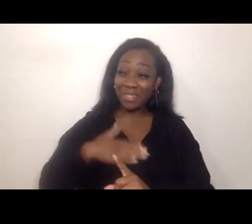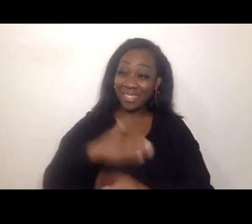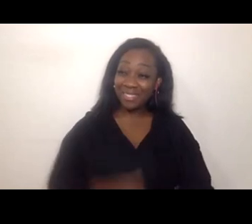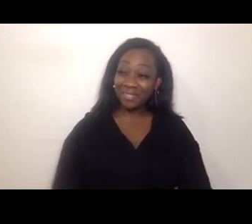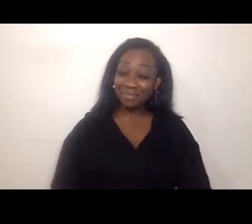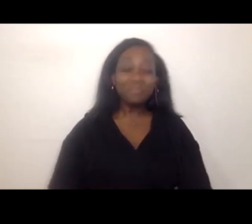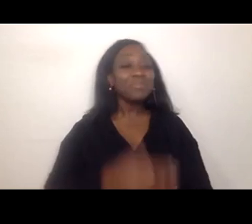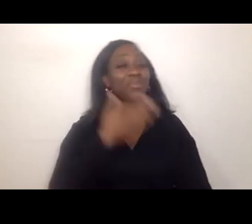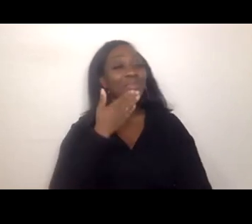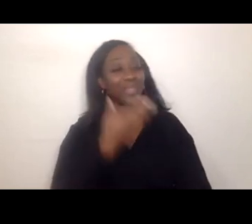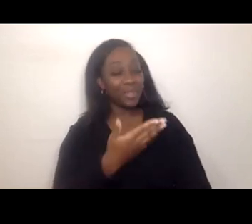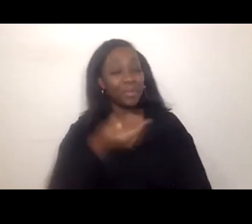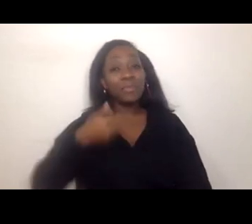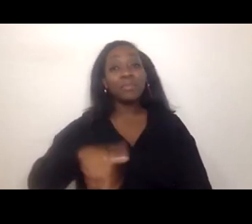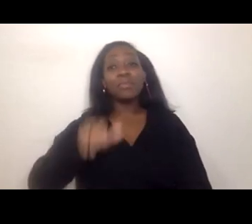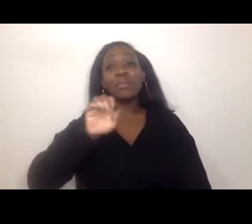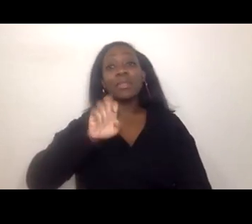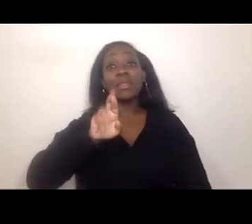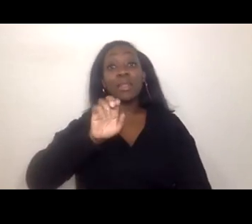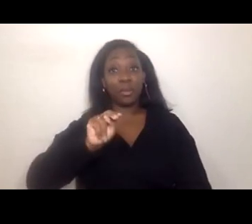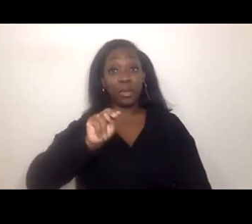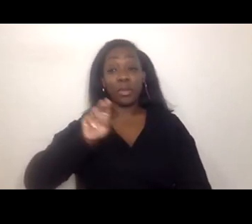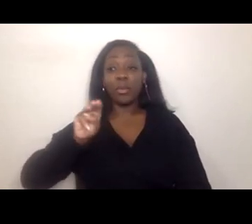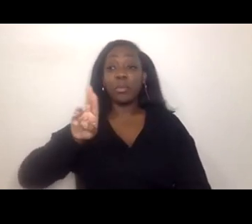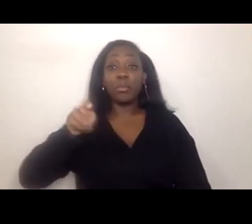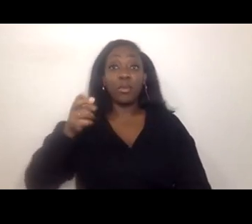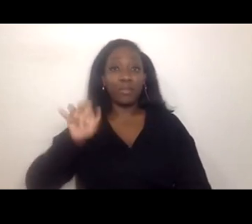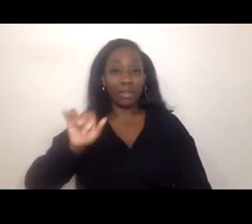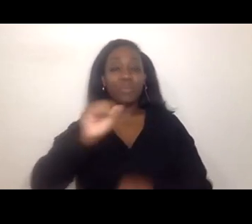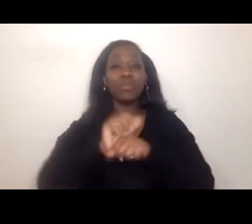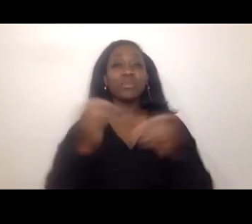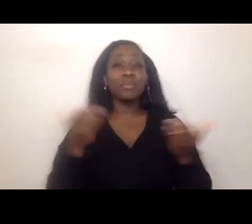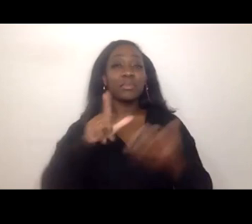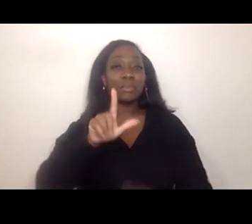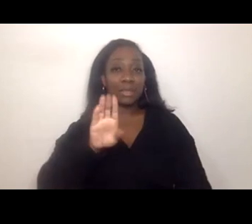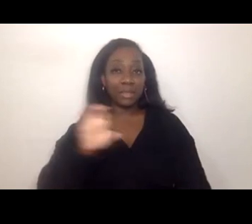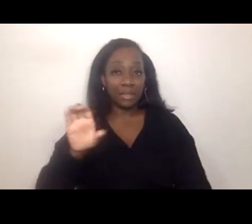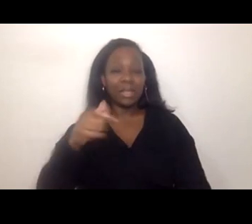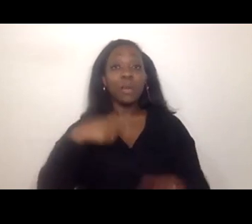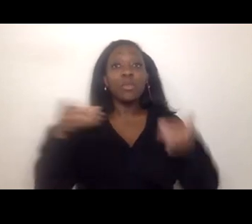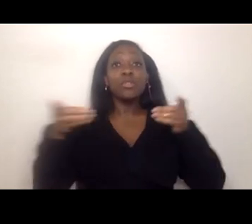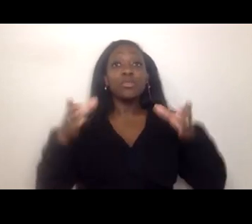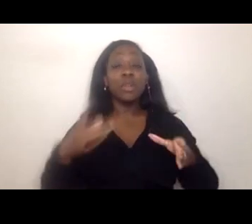Thank you, Marlene. My name is Erin Murphy. I work at Long Beach City College. I am the Director of